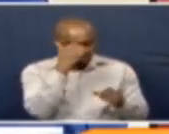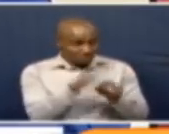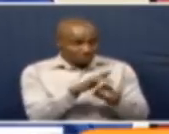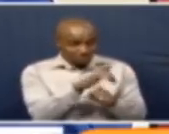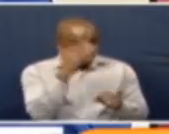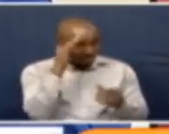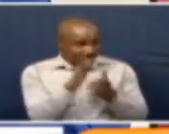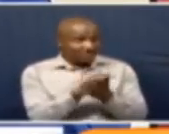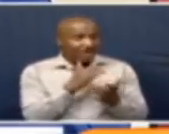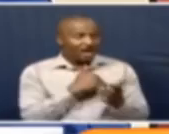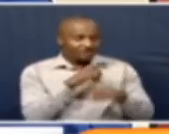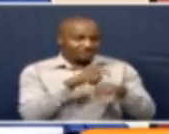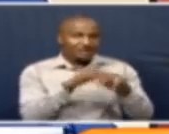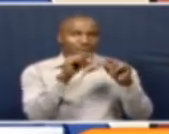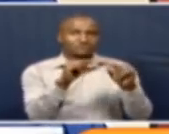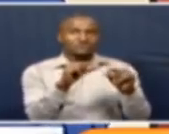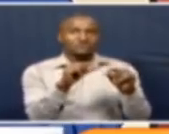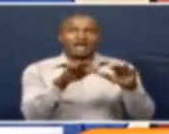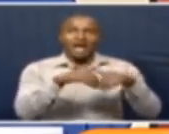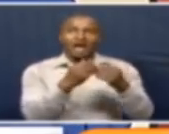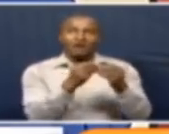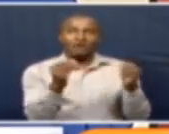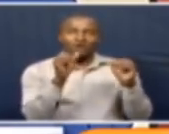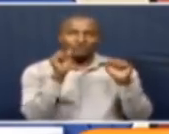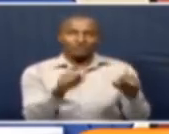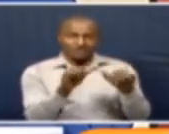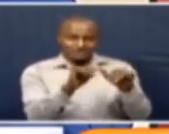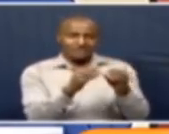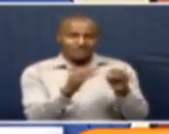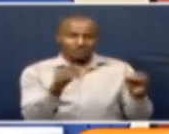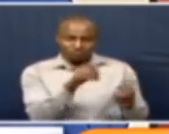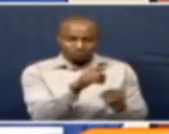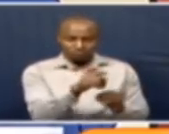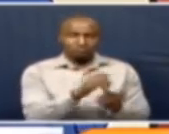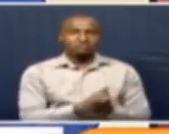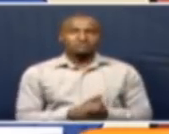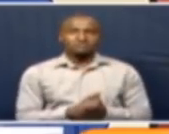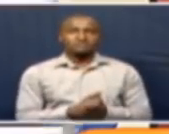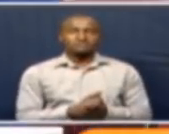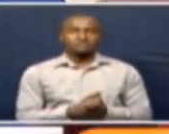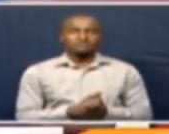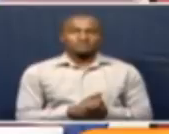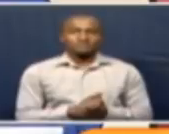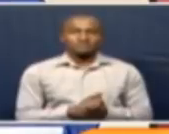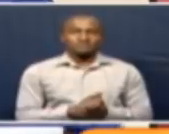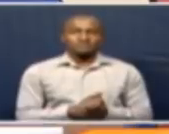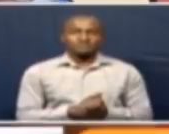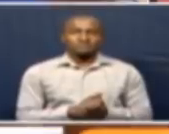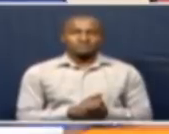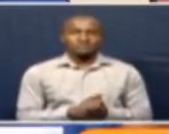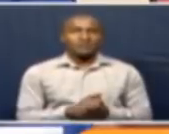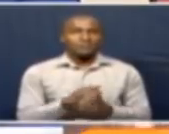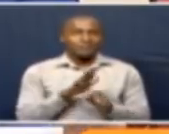believe, have a very short lifeline in terms of how long you can be in this career. Yeah. And I think a lot of you aspire to